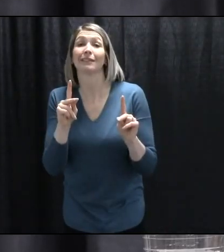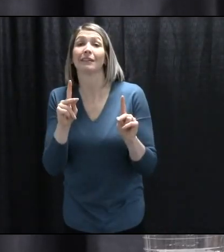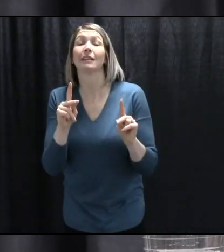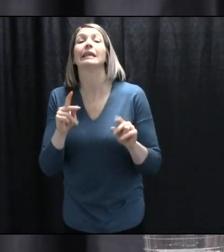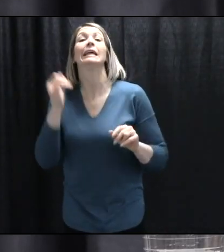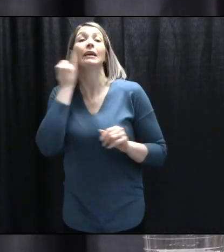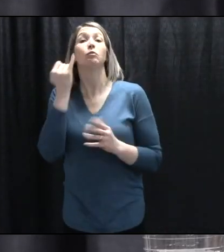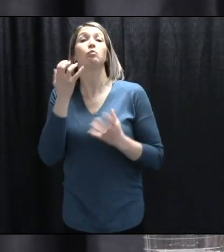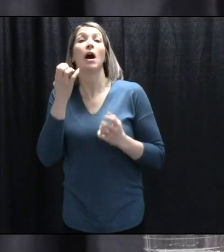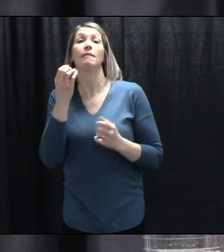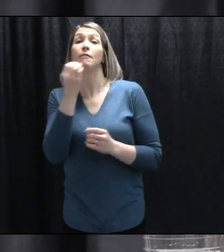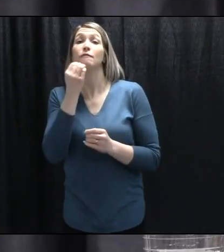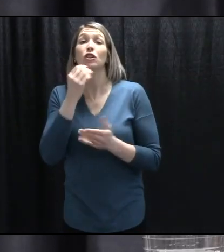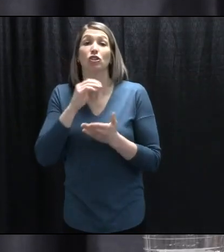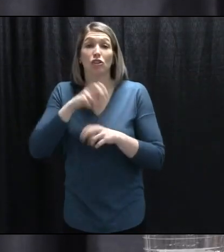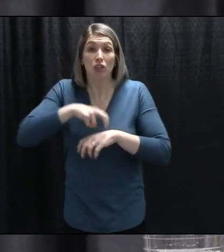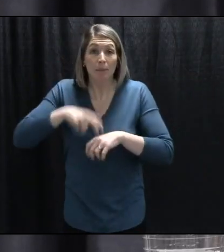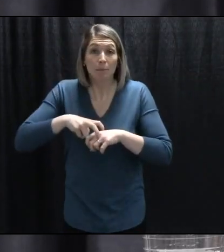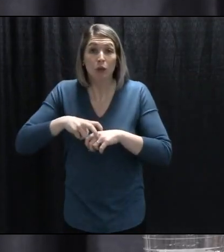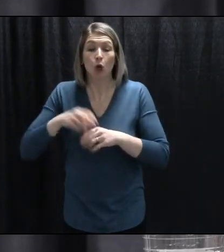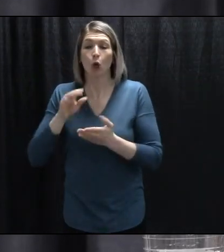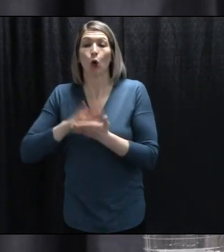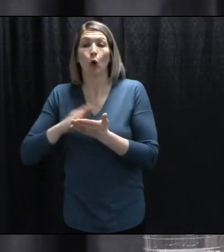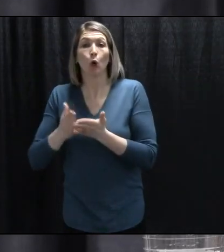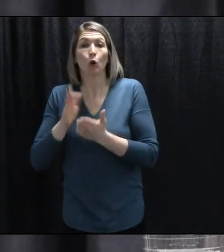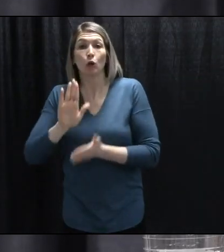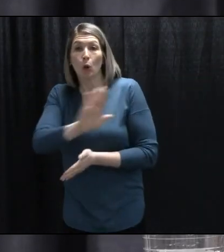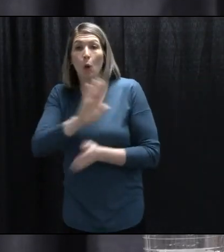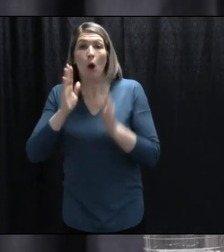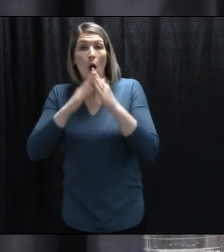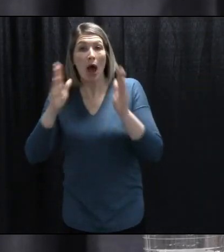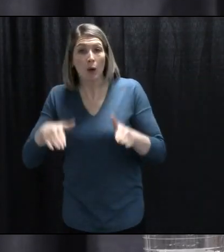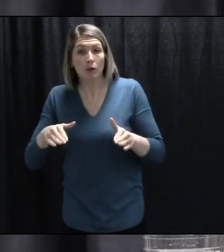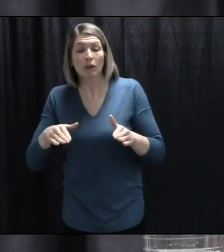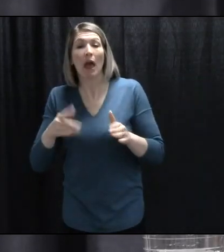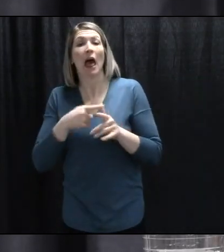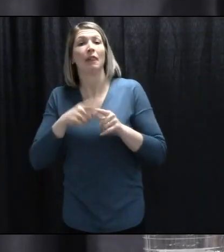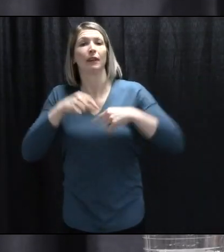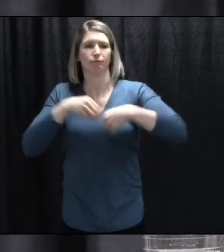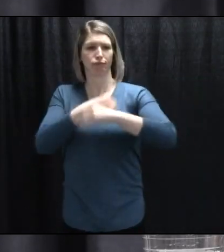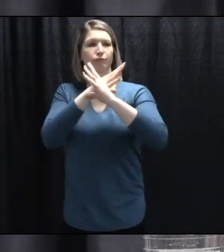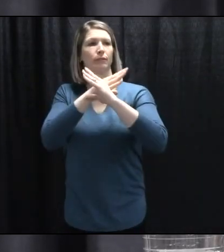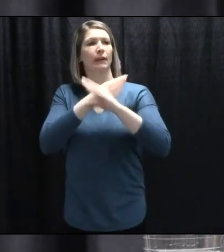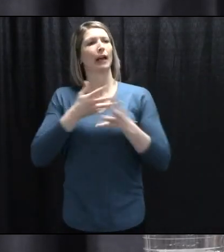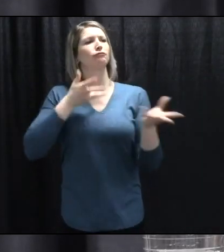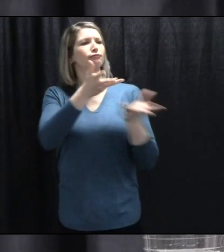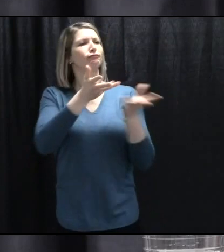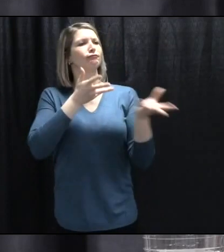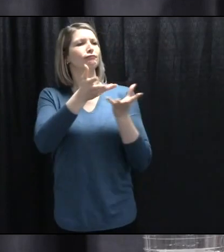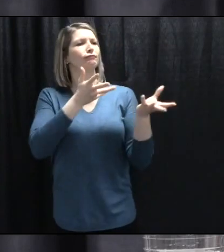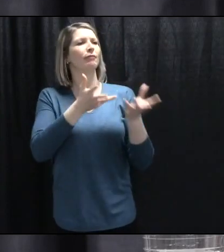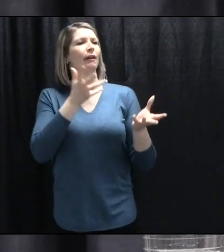fish and chips, cook it at home and join in on Facebook or FaceTime or Skype.